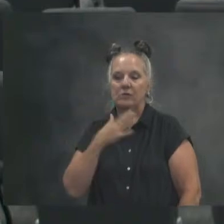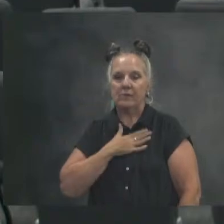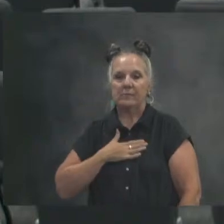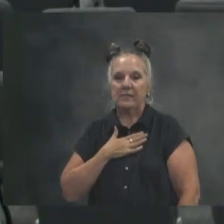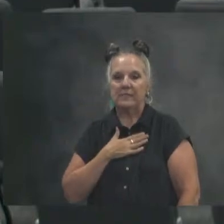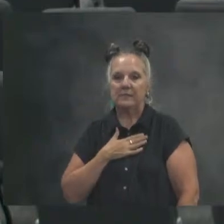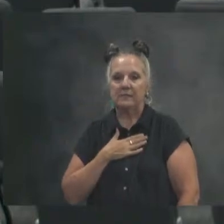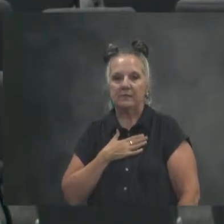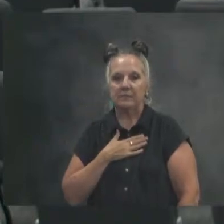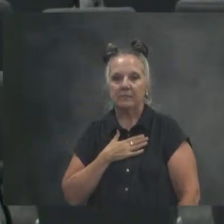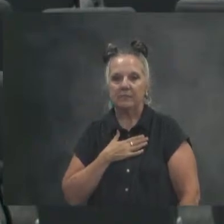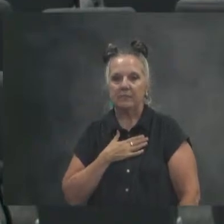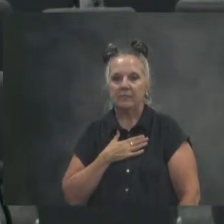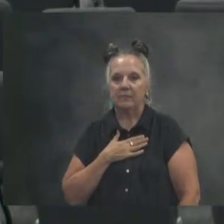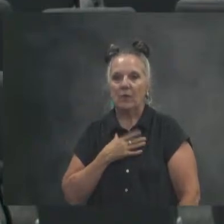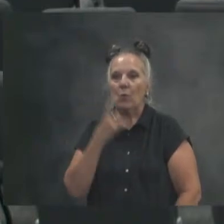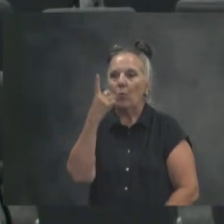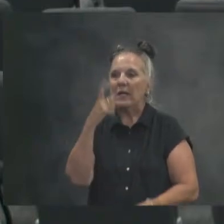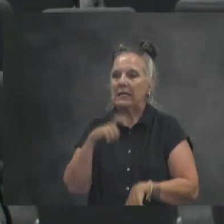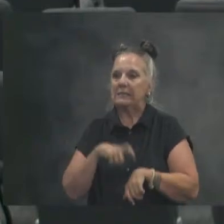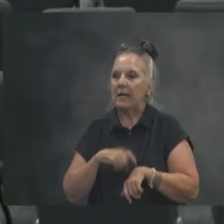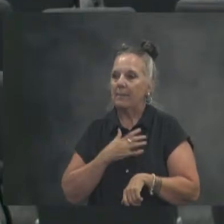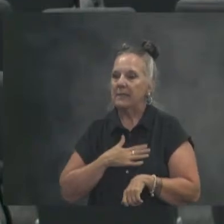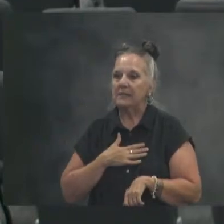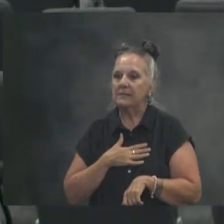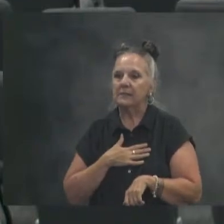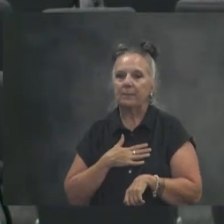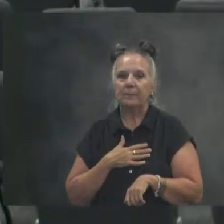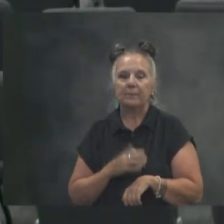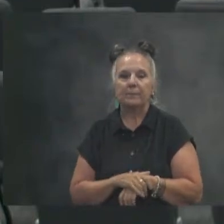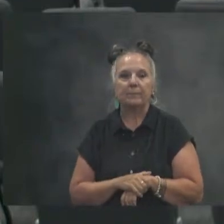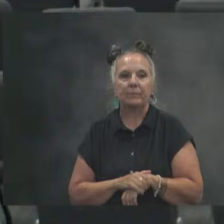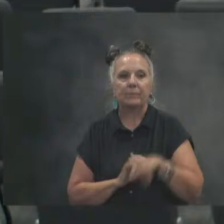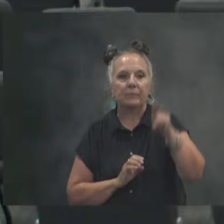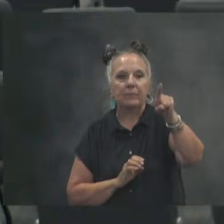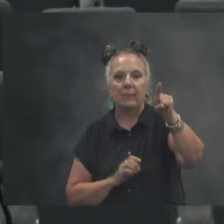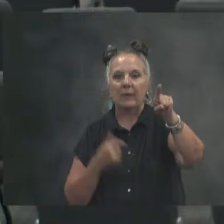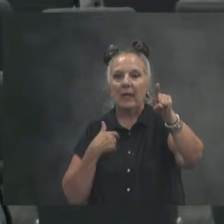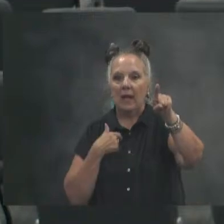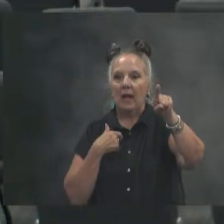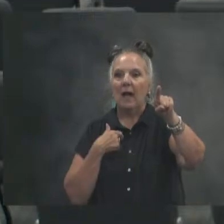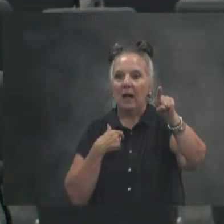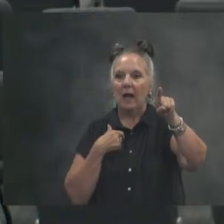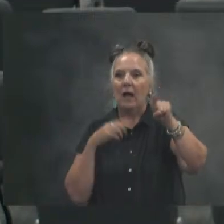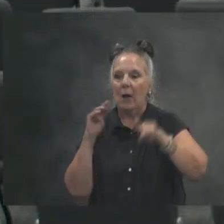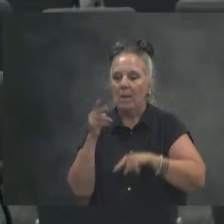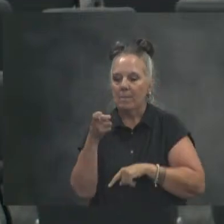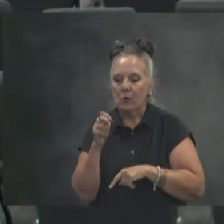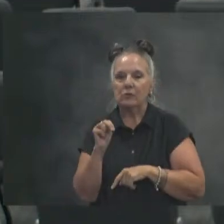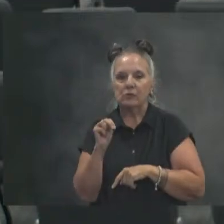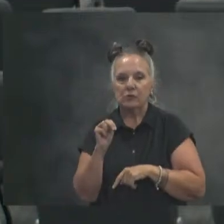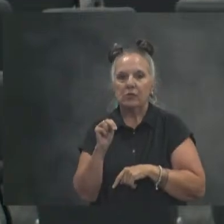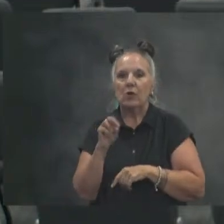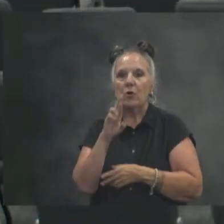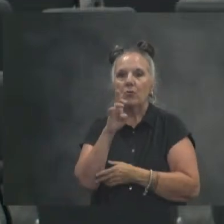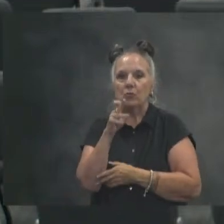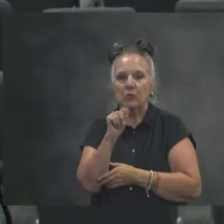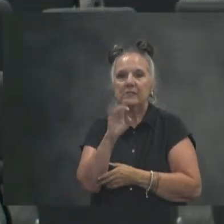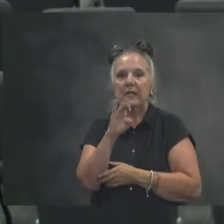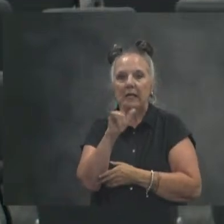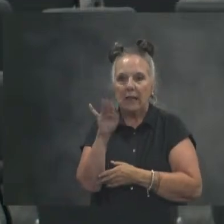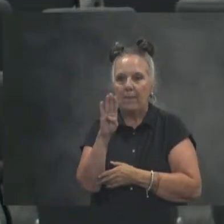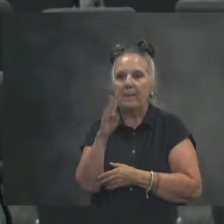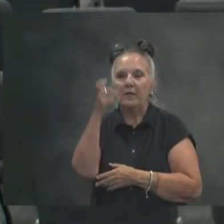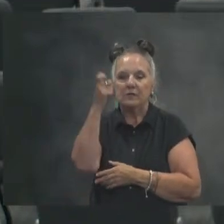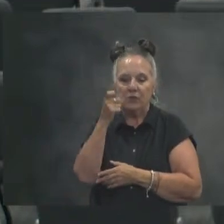two motions. If I could have them one at a time, that would be great. I move to approve the Clear Spring High School Wilson Roritan Club